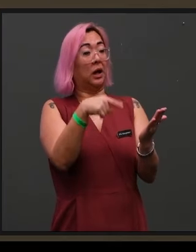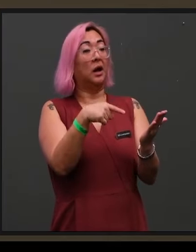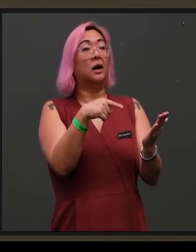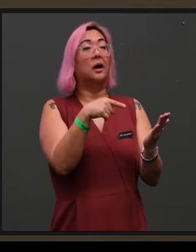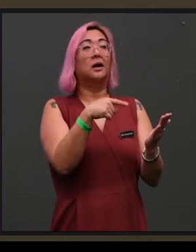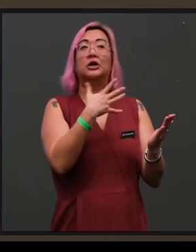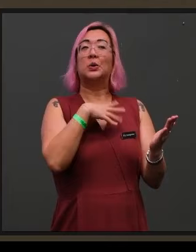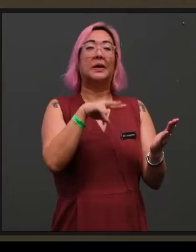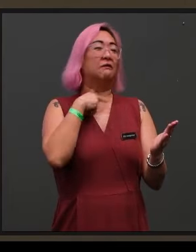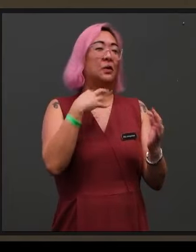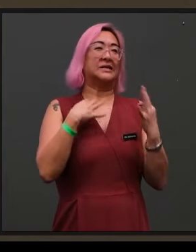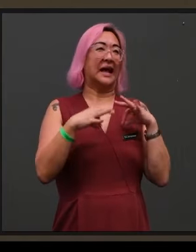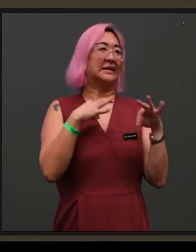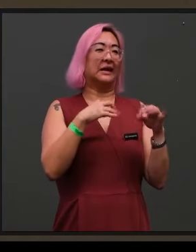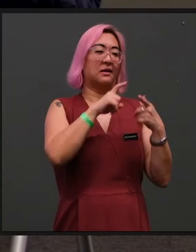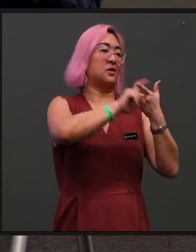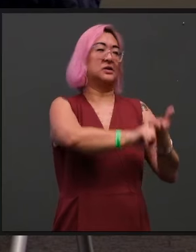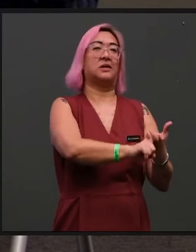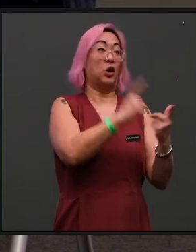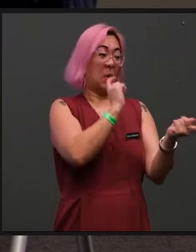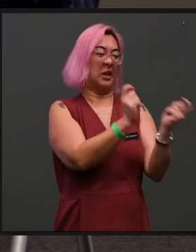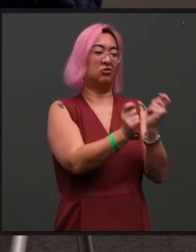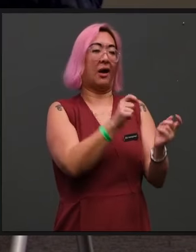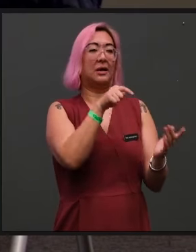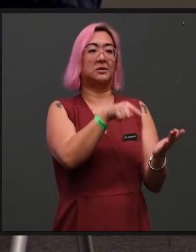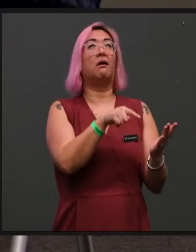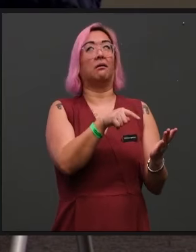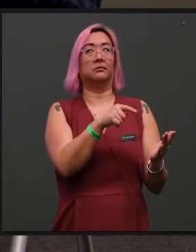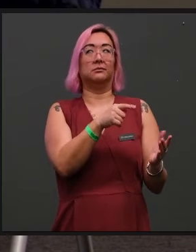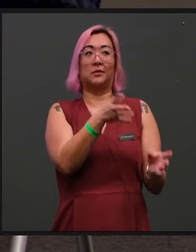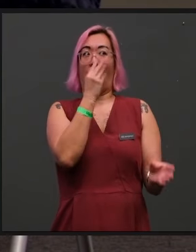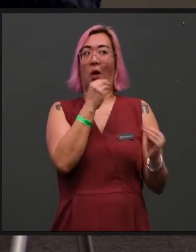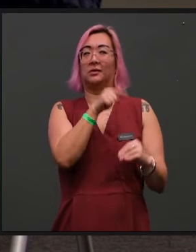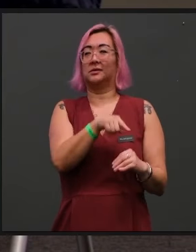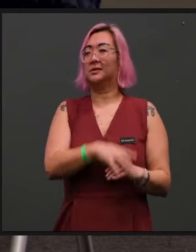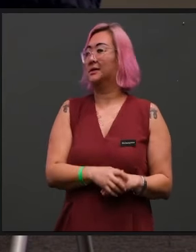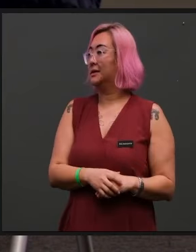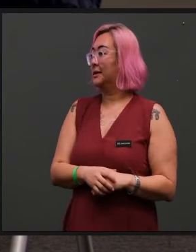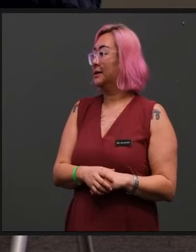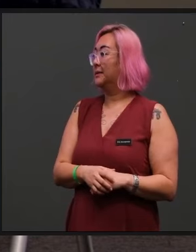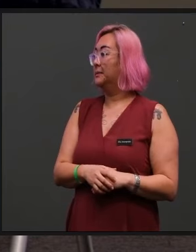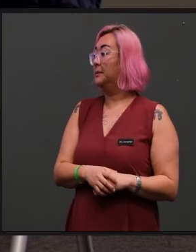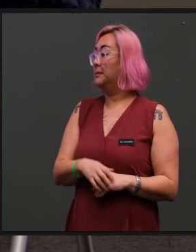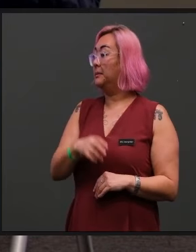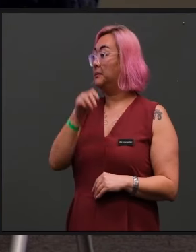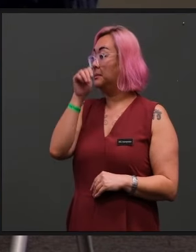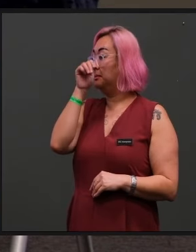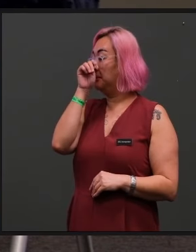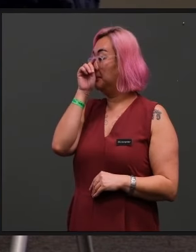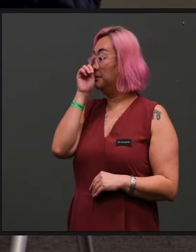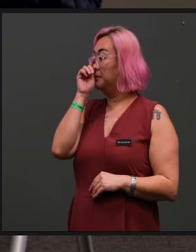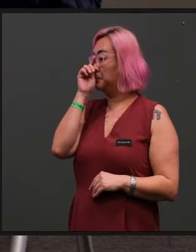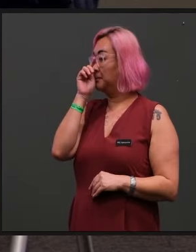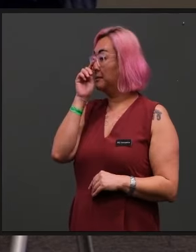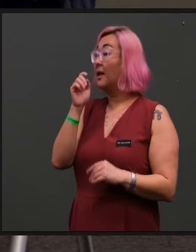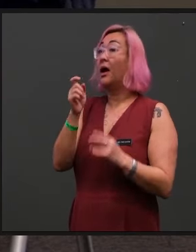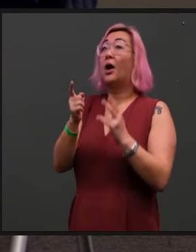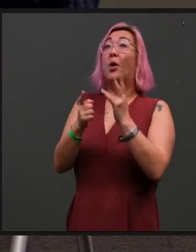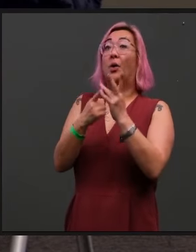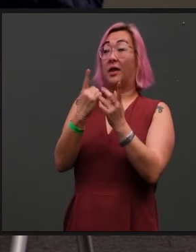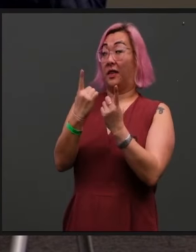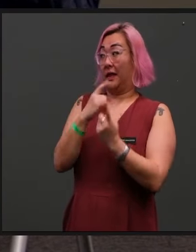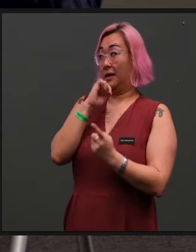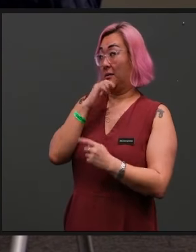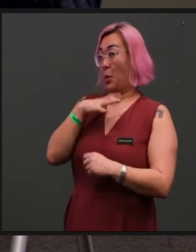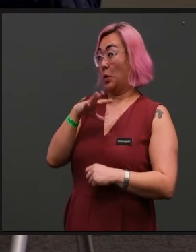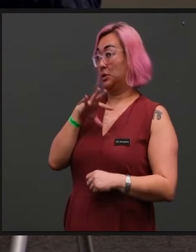time. Well, I think that moves us on nicely, because what I was going to ask was, well, one, we've hit as